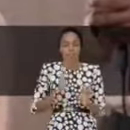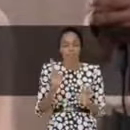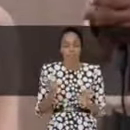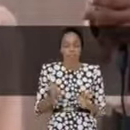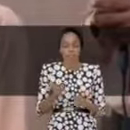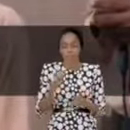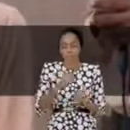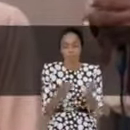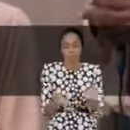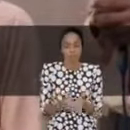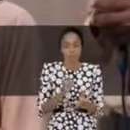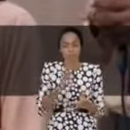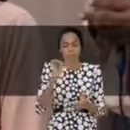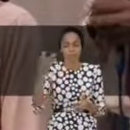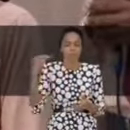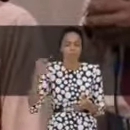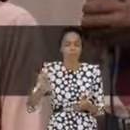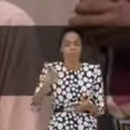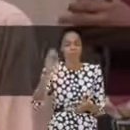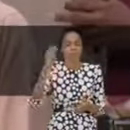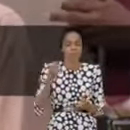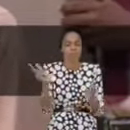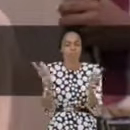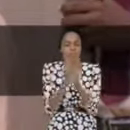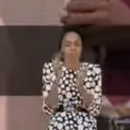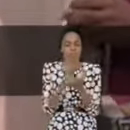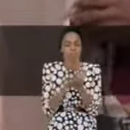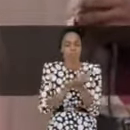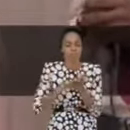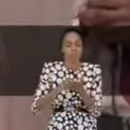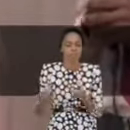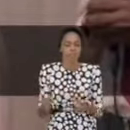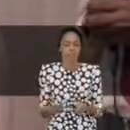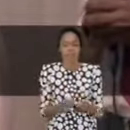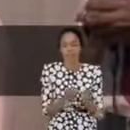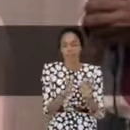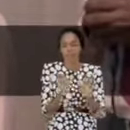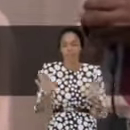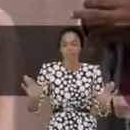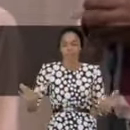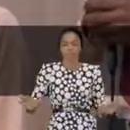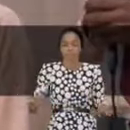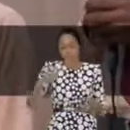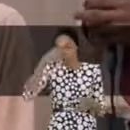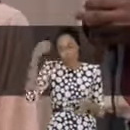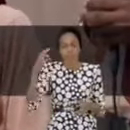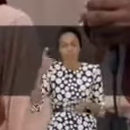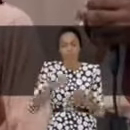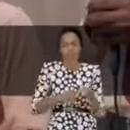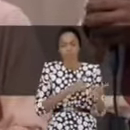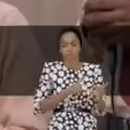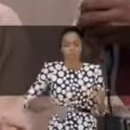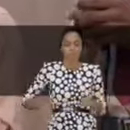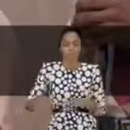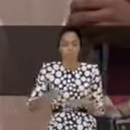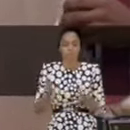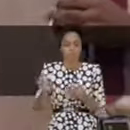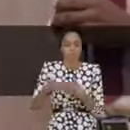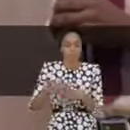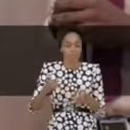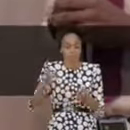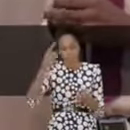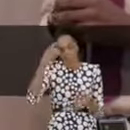met. The place where I was bound, to me it's holy ground, cause of what the Lord did there for